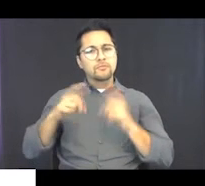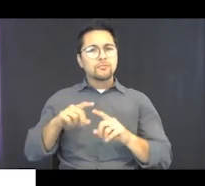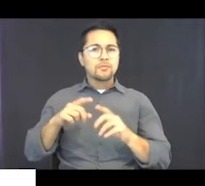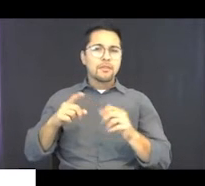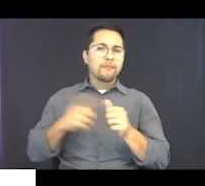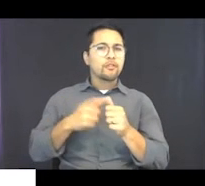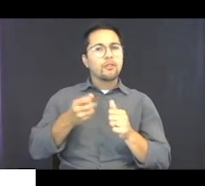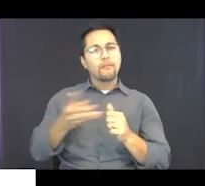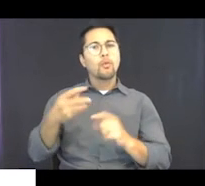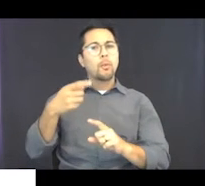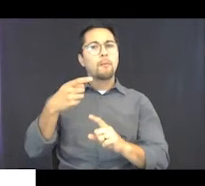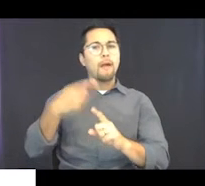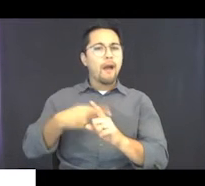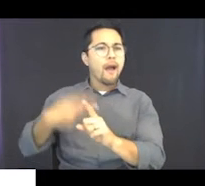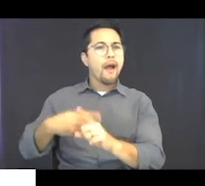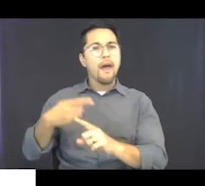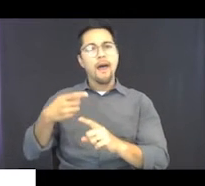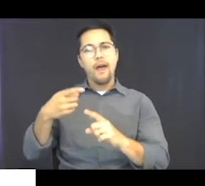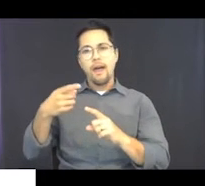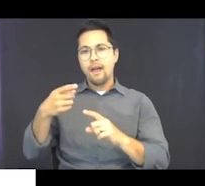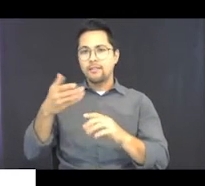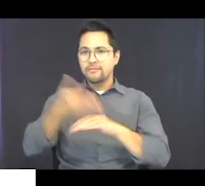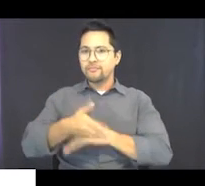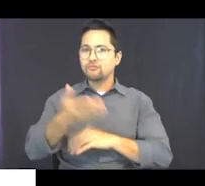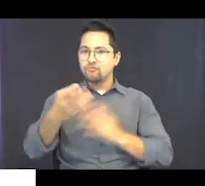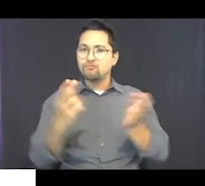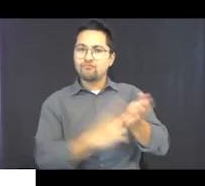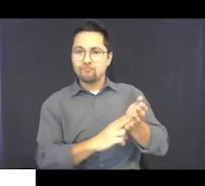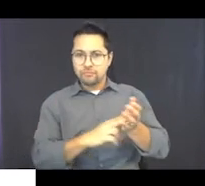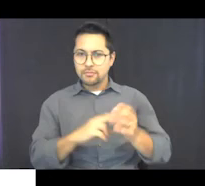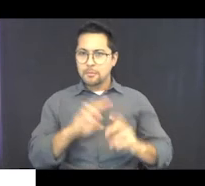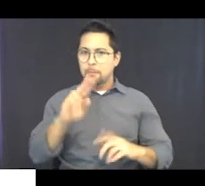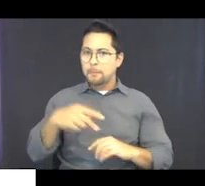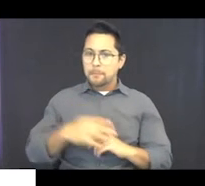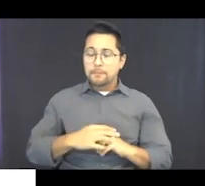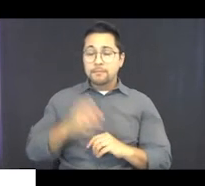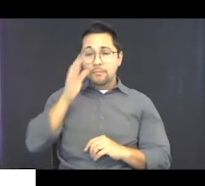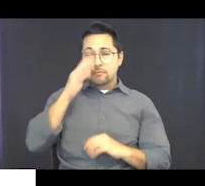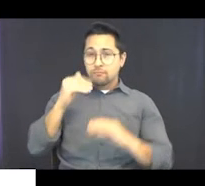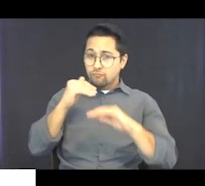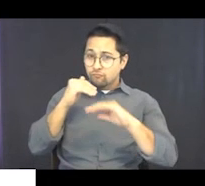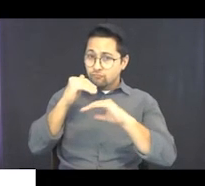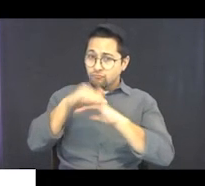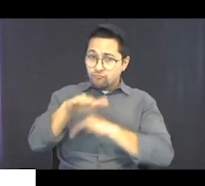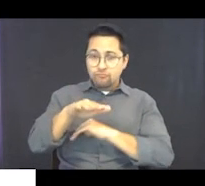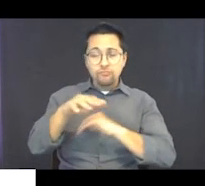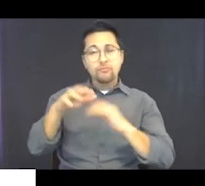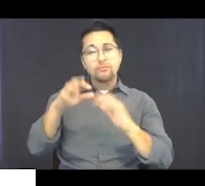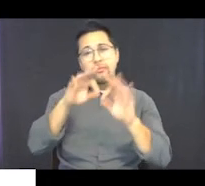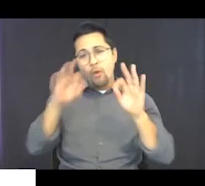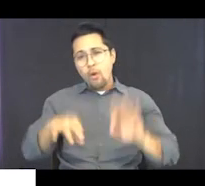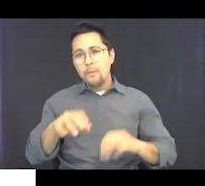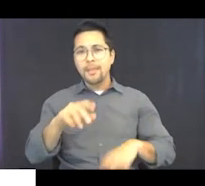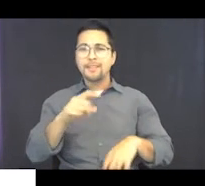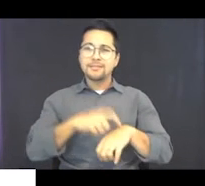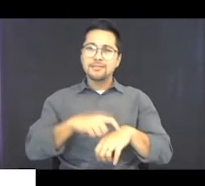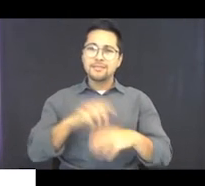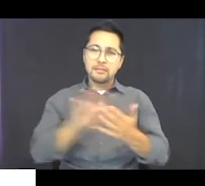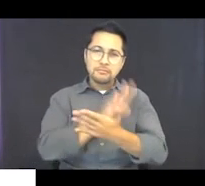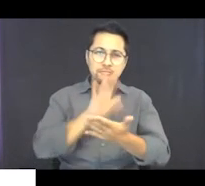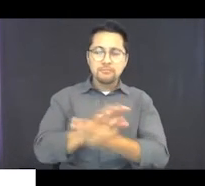months of a consumer's enrollment. We'll send you important forms like timesheets and payroll